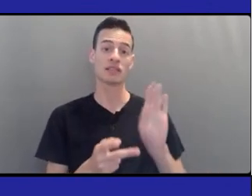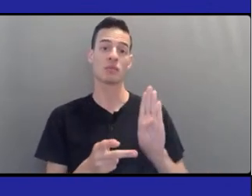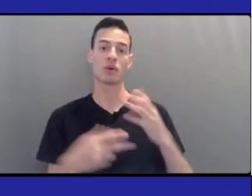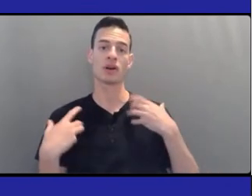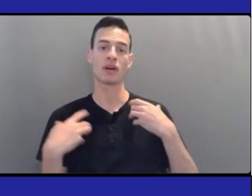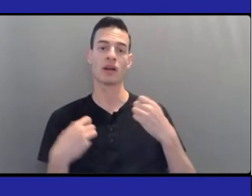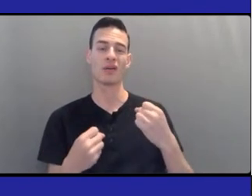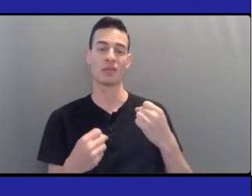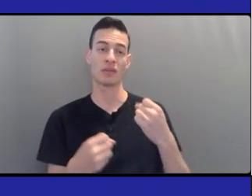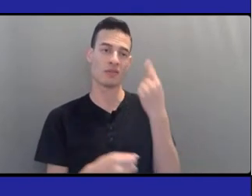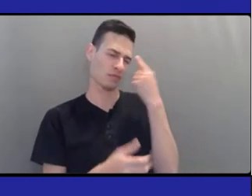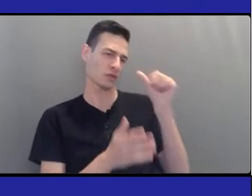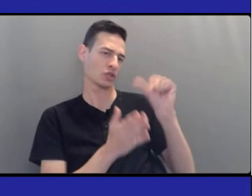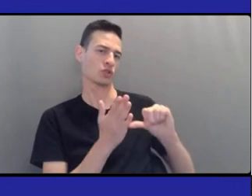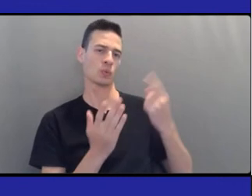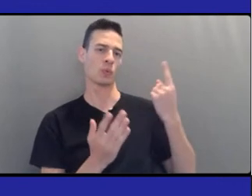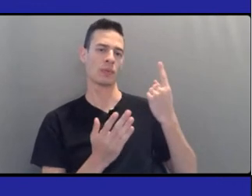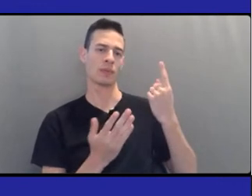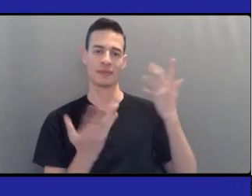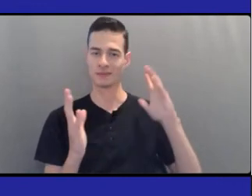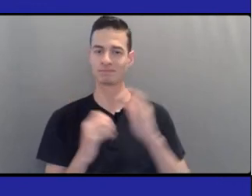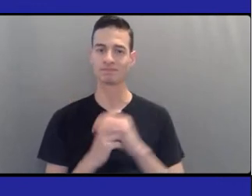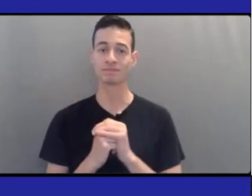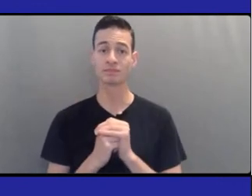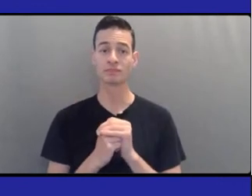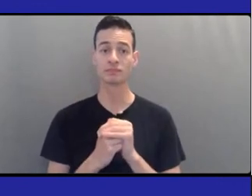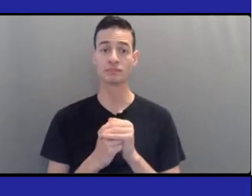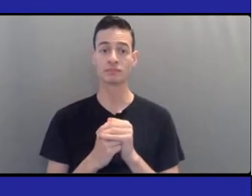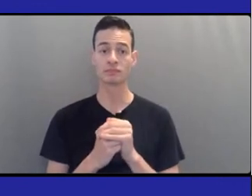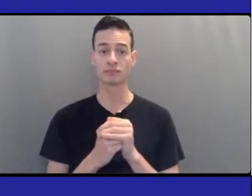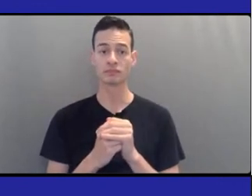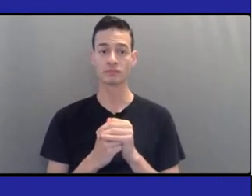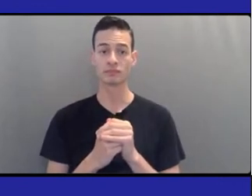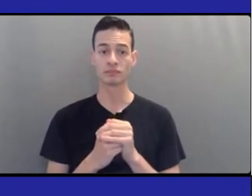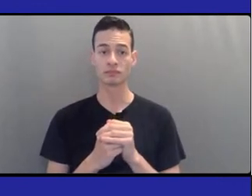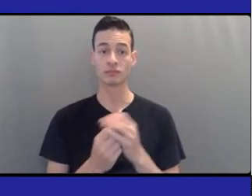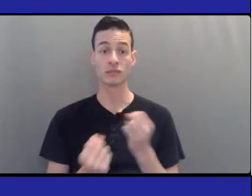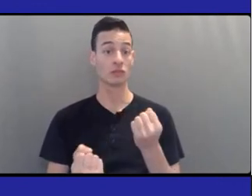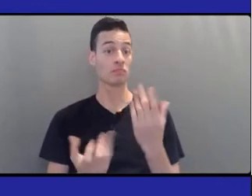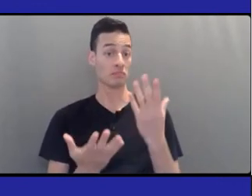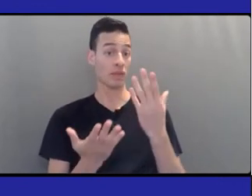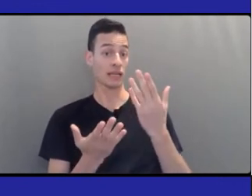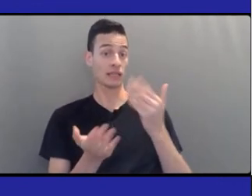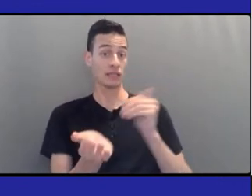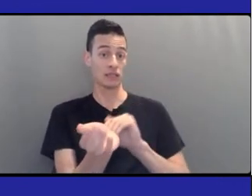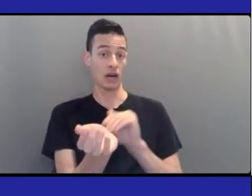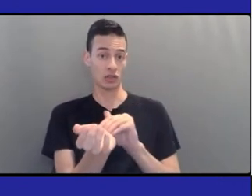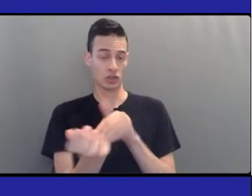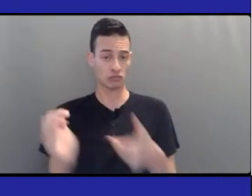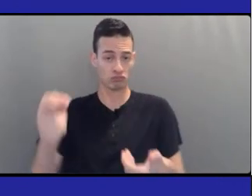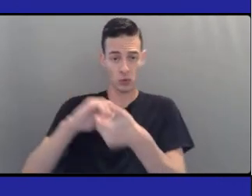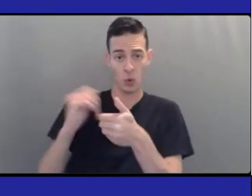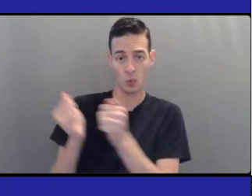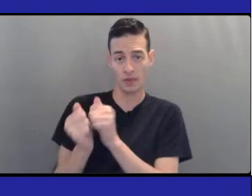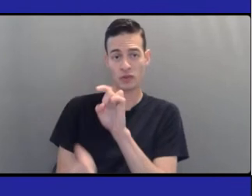surgery. The number of providers currently on the SUNY contract is a total of 36.2